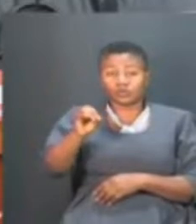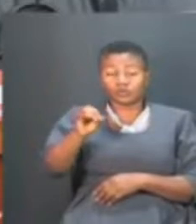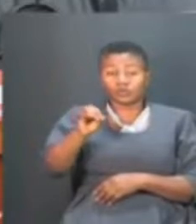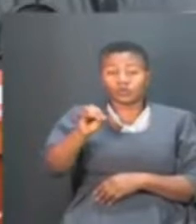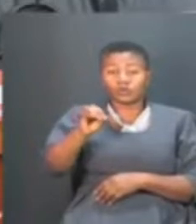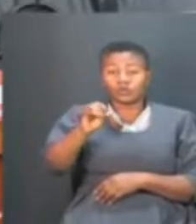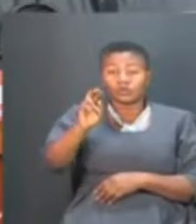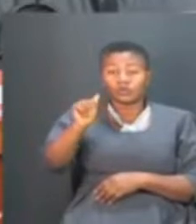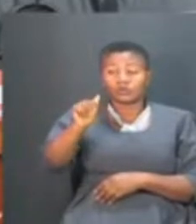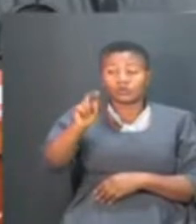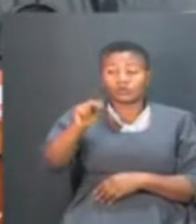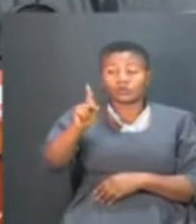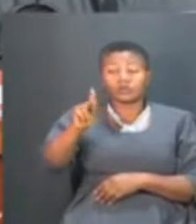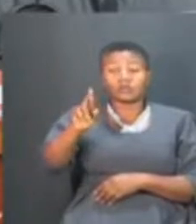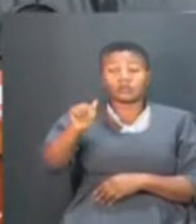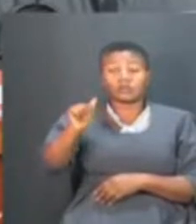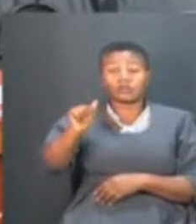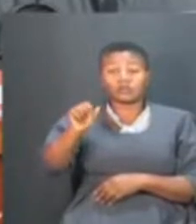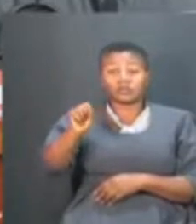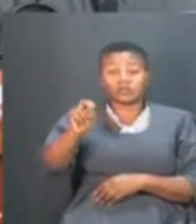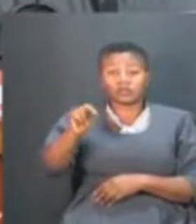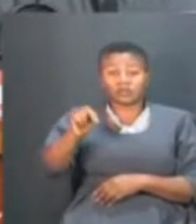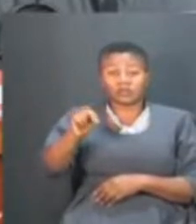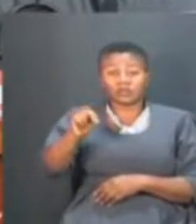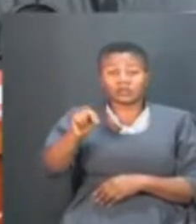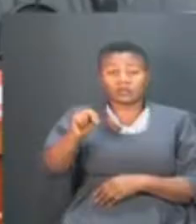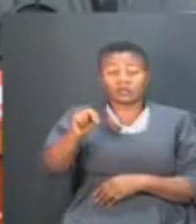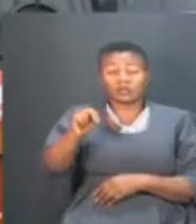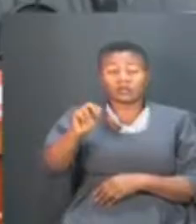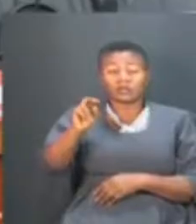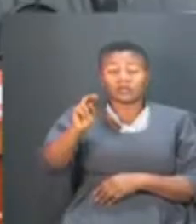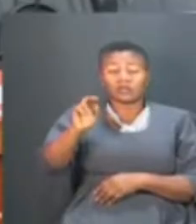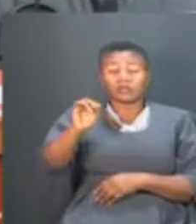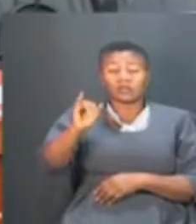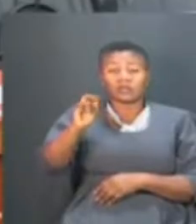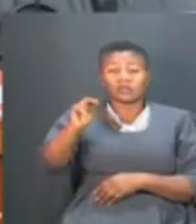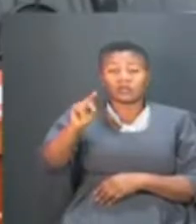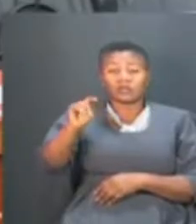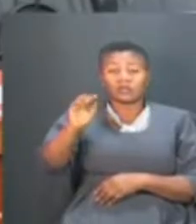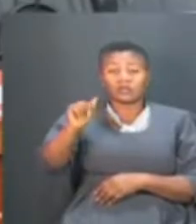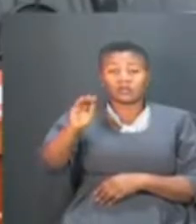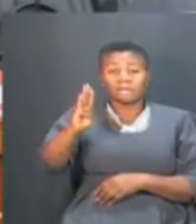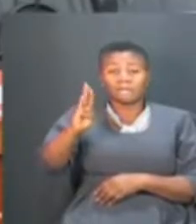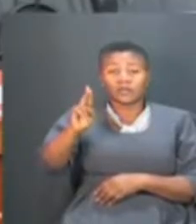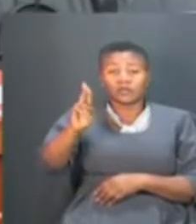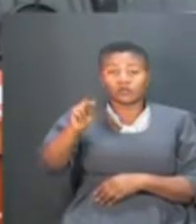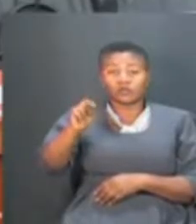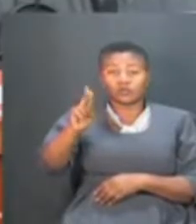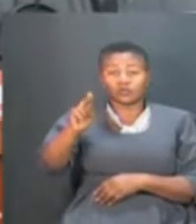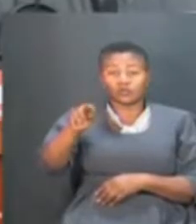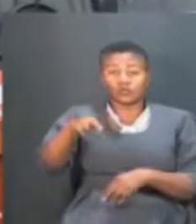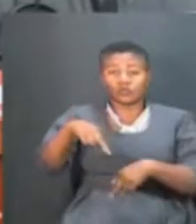Road, Fasi Road, the Intabani Junction to Intabani Road, please.